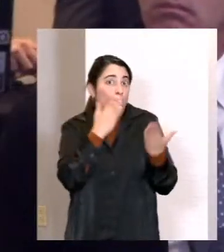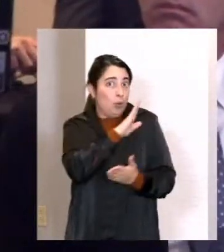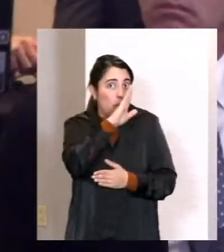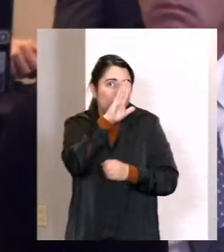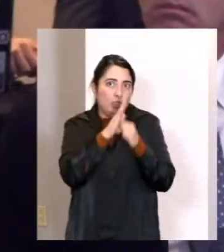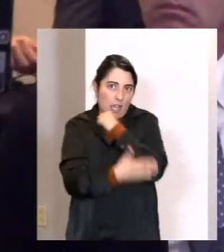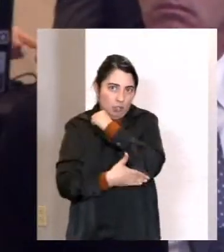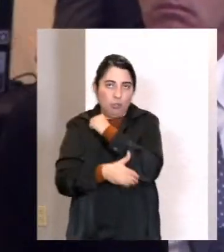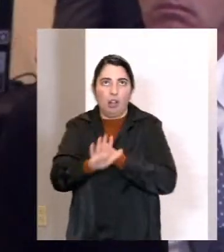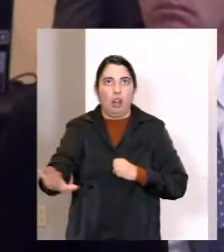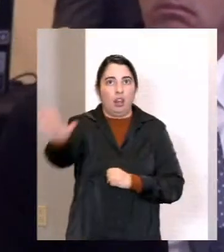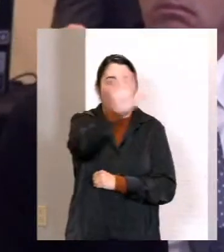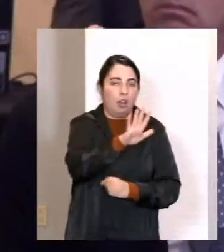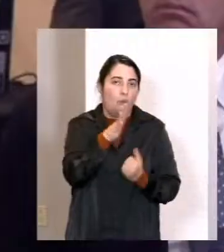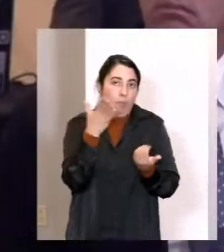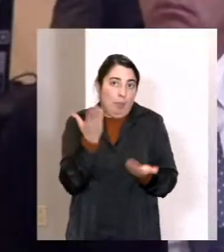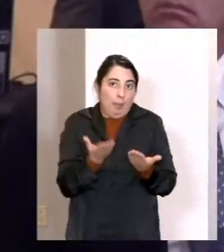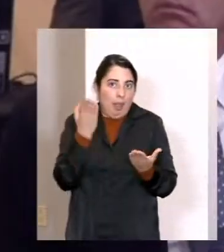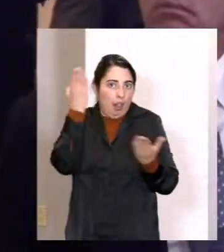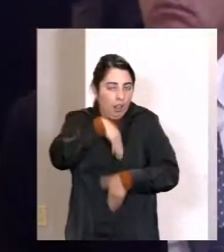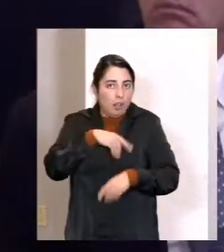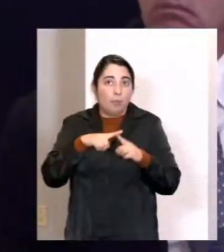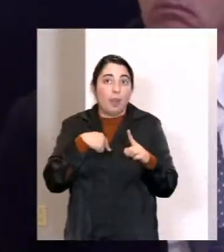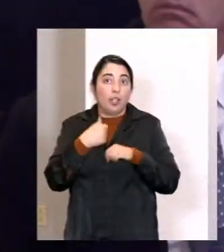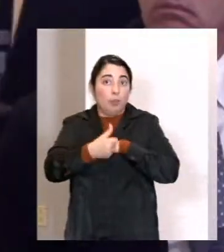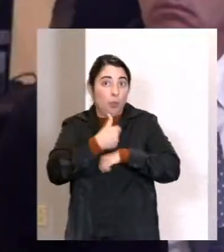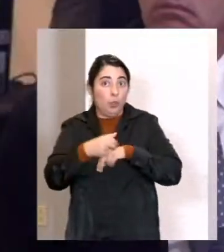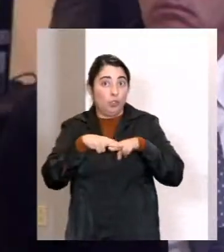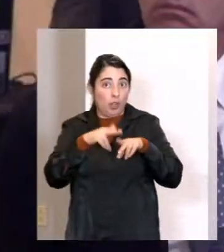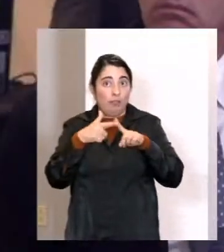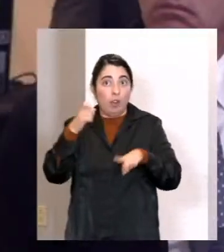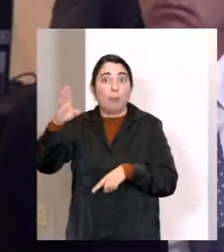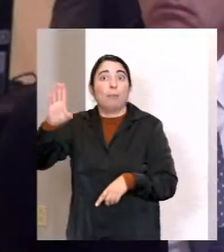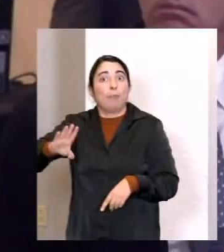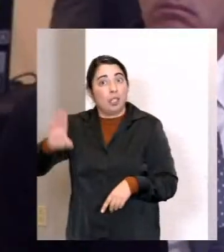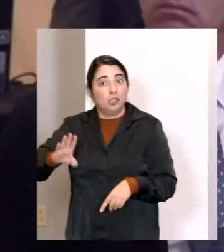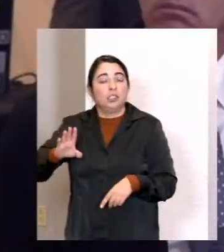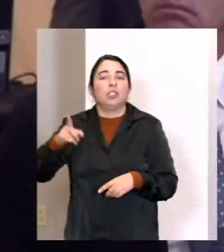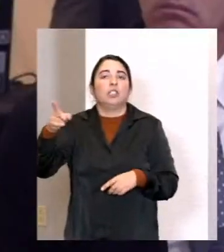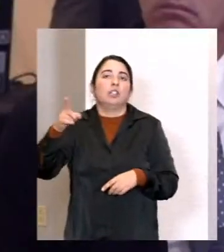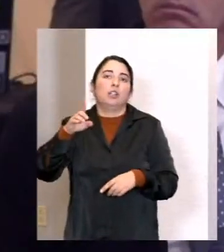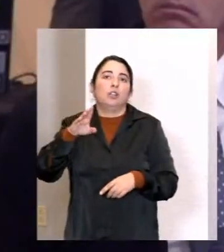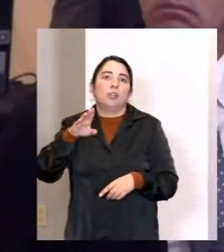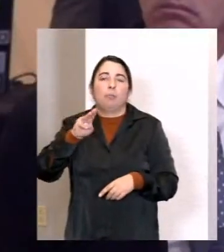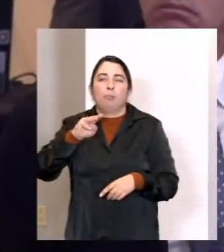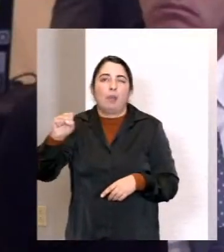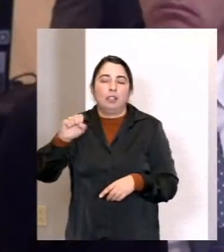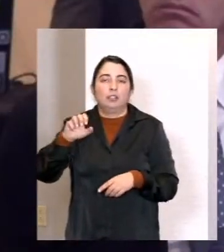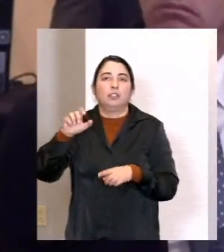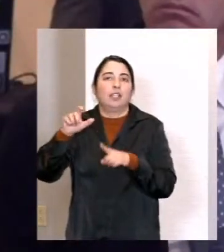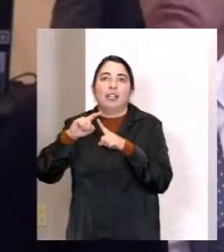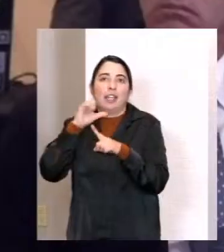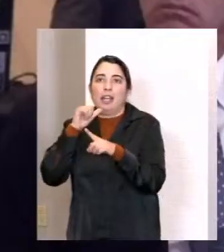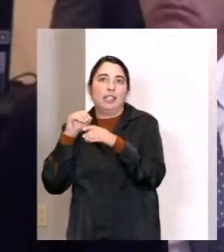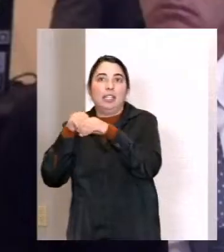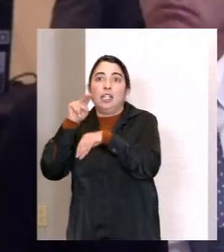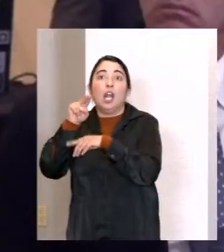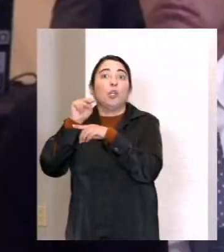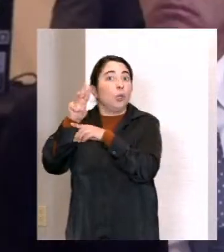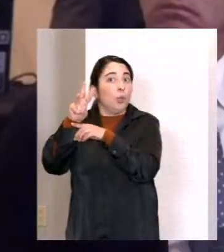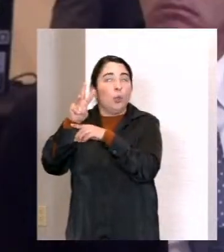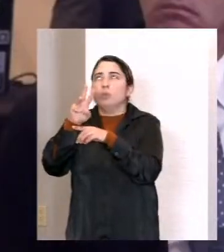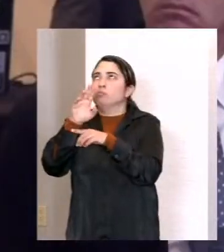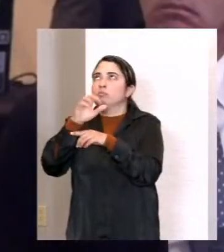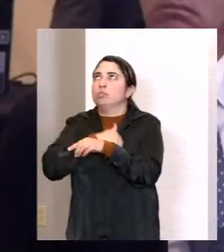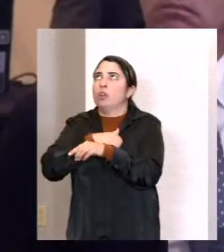it, but for example, the commuter trains from Boston don't go into New Hampshire. The commuter trains